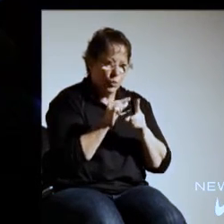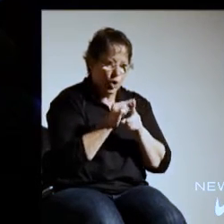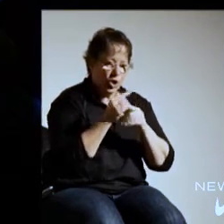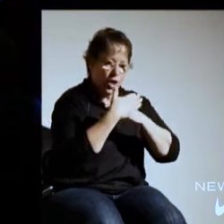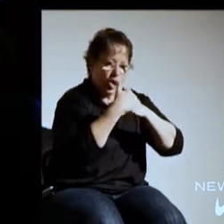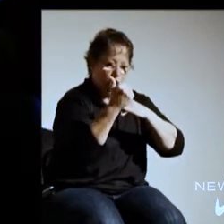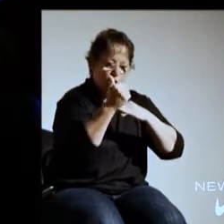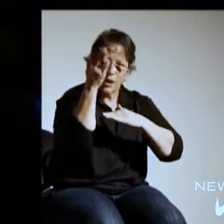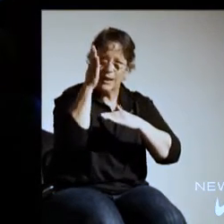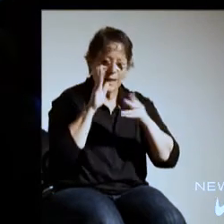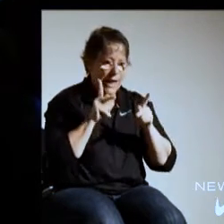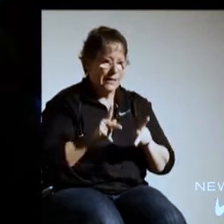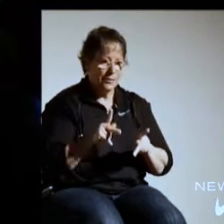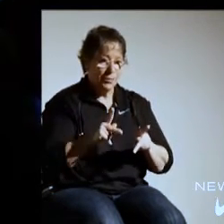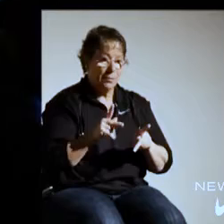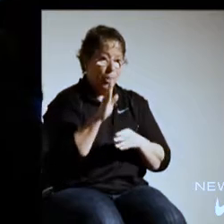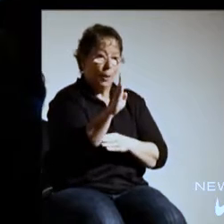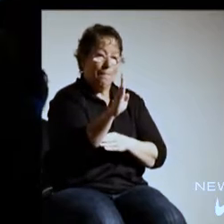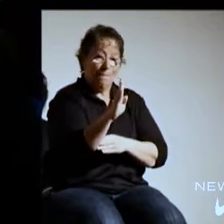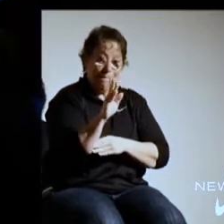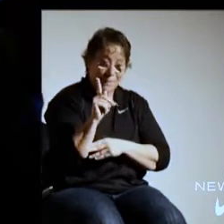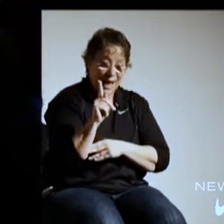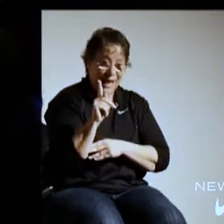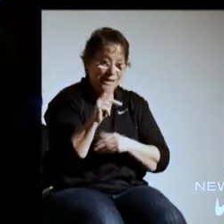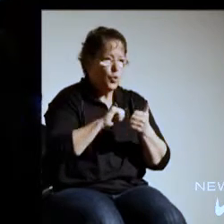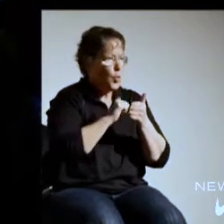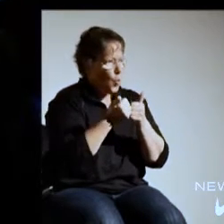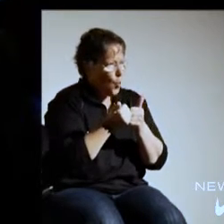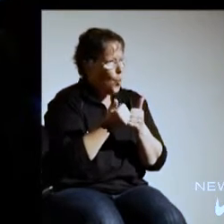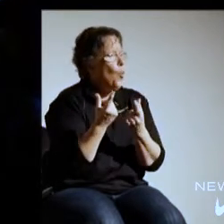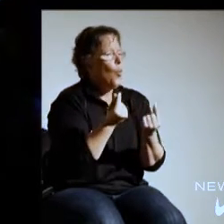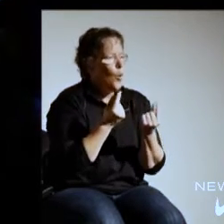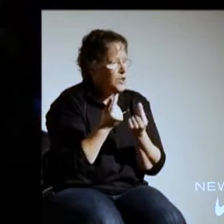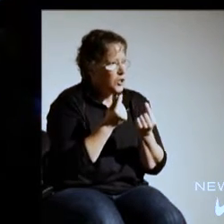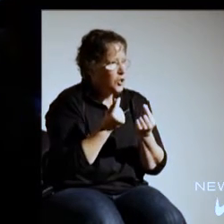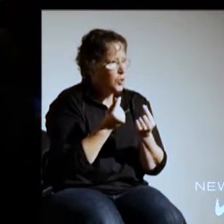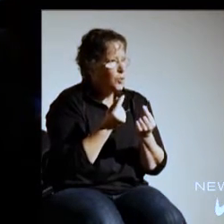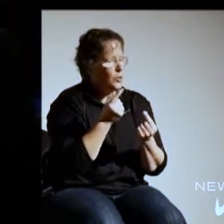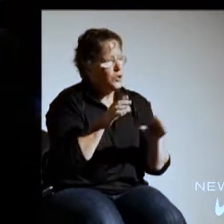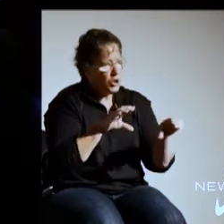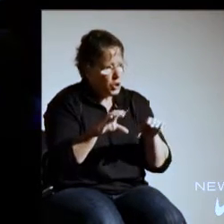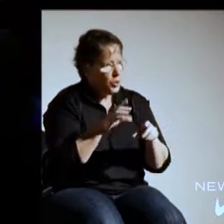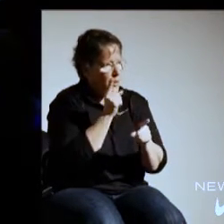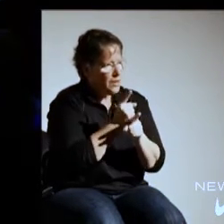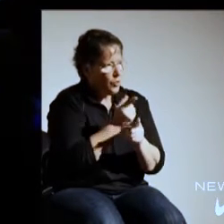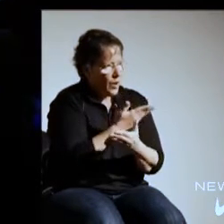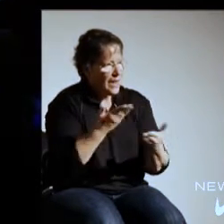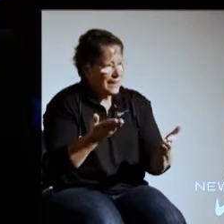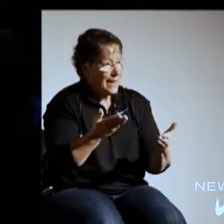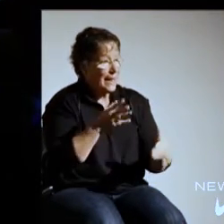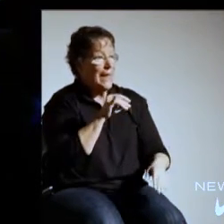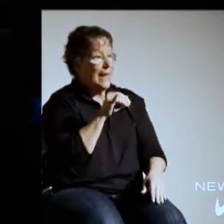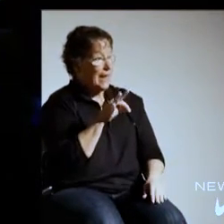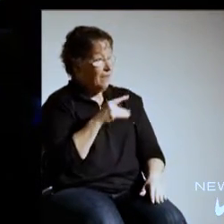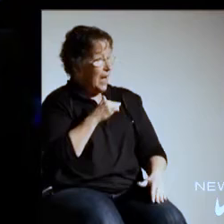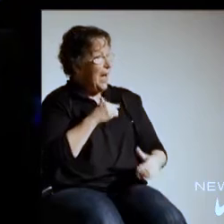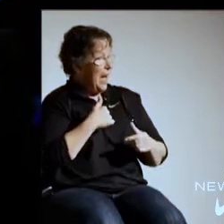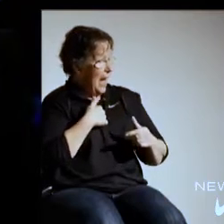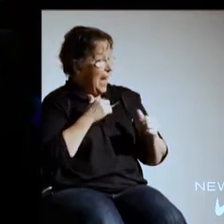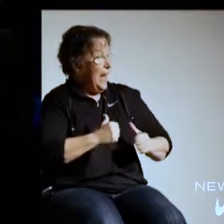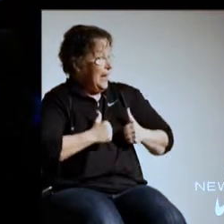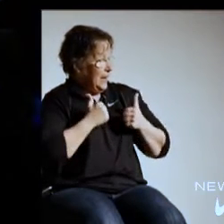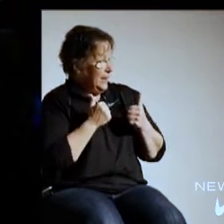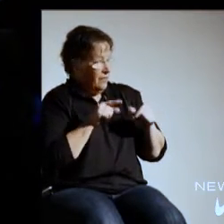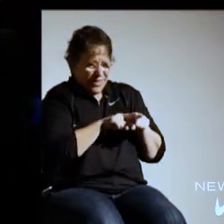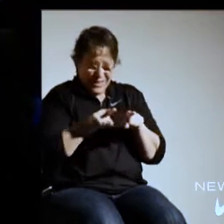back to the way that they knew they should be walking. If people follow you, if I live my life like you live your life, am